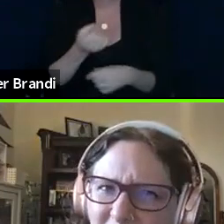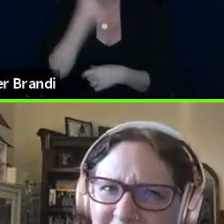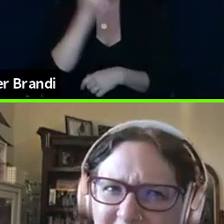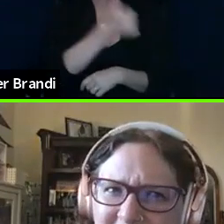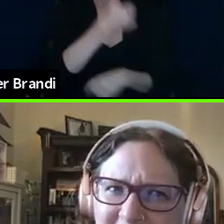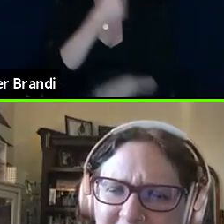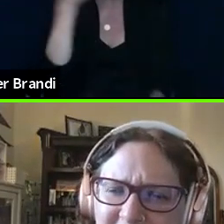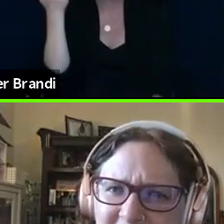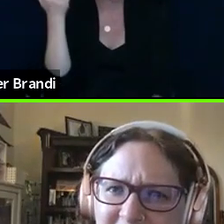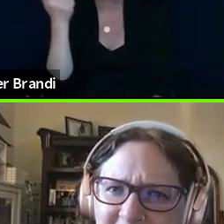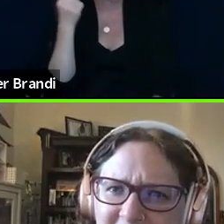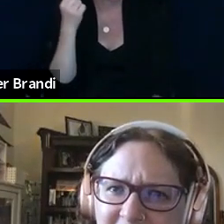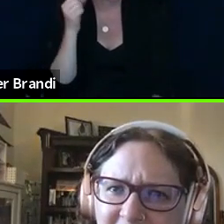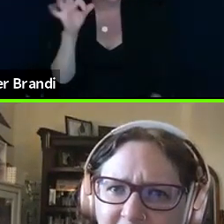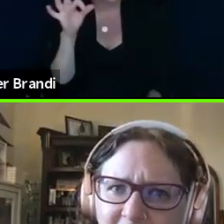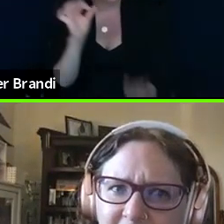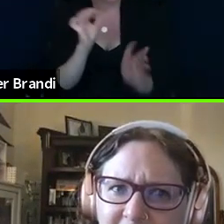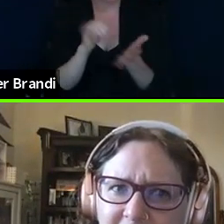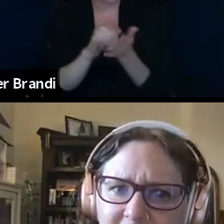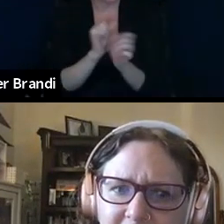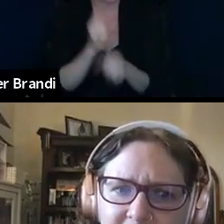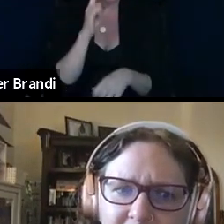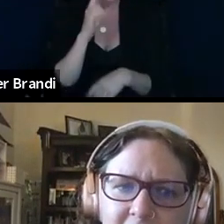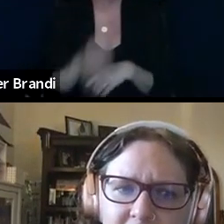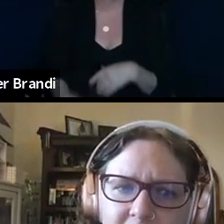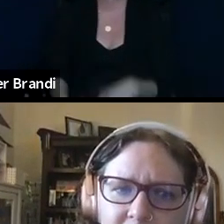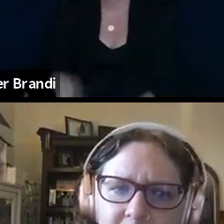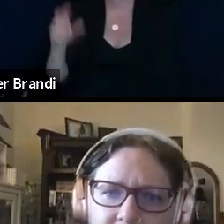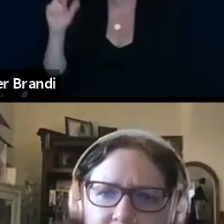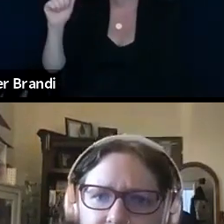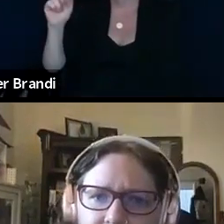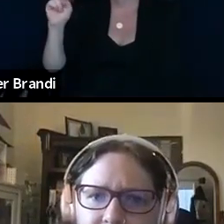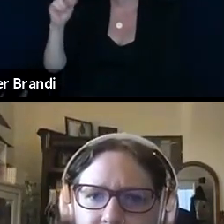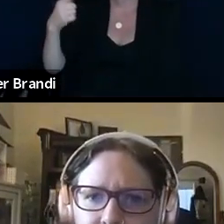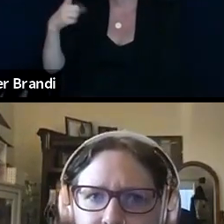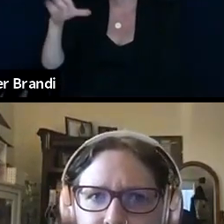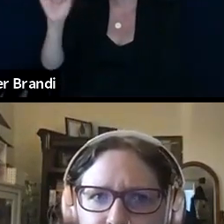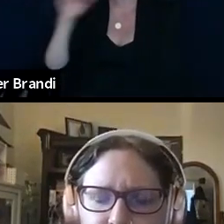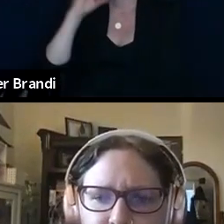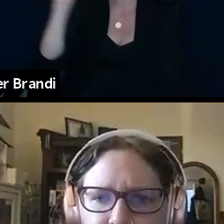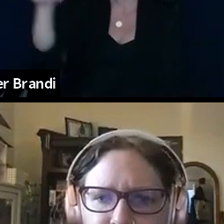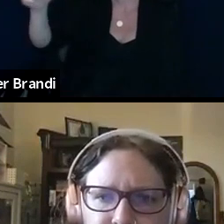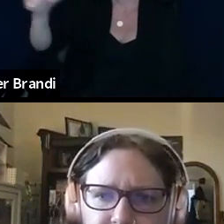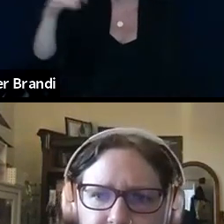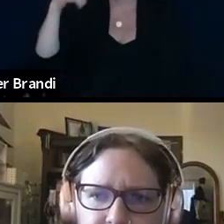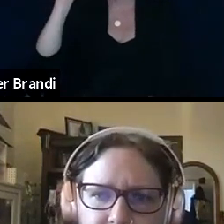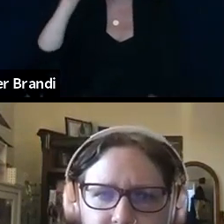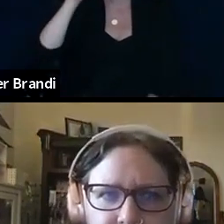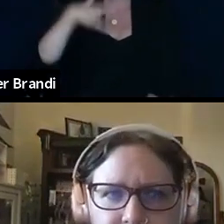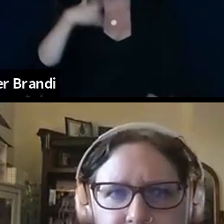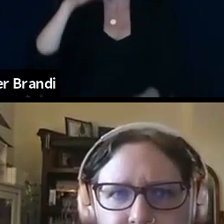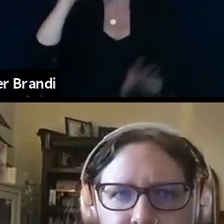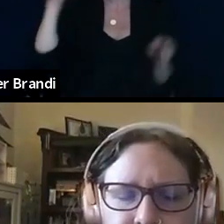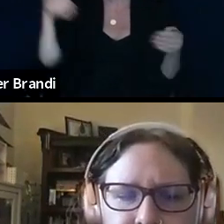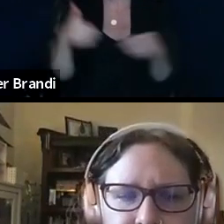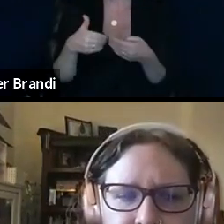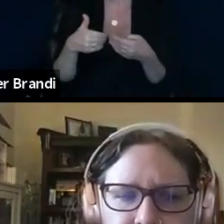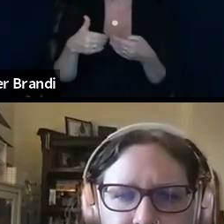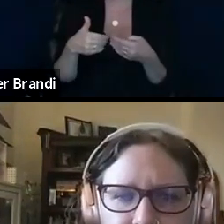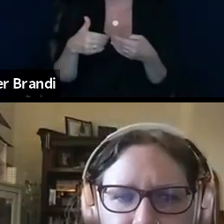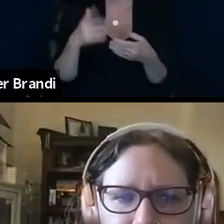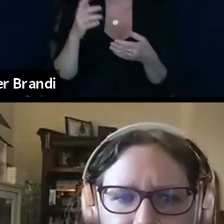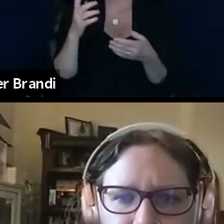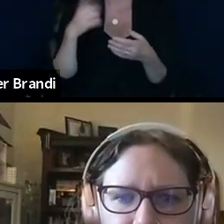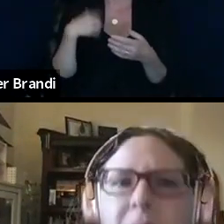if that makes sense. Yeah, it does. Definitely is anchoring, and it's very, puts me in that